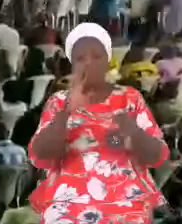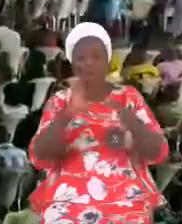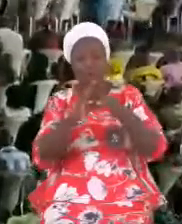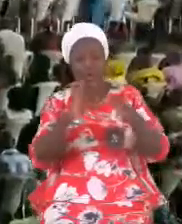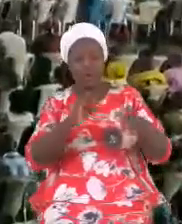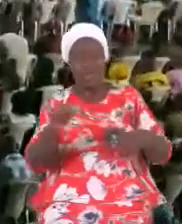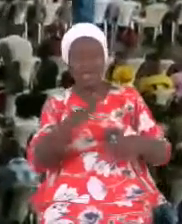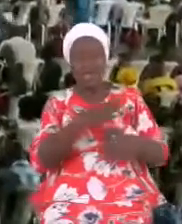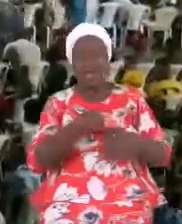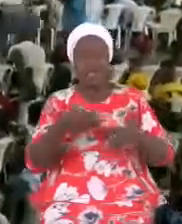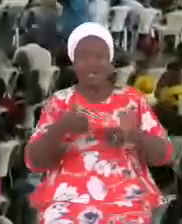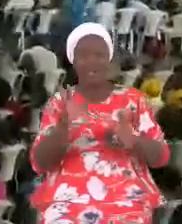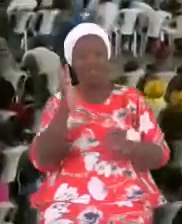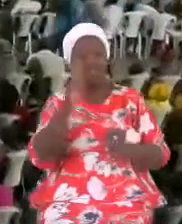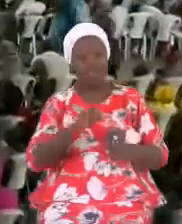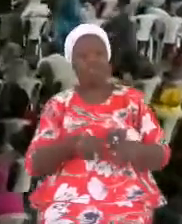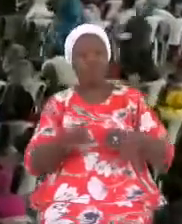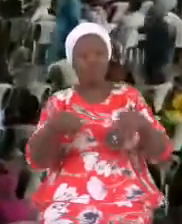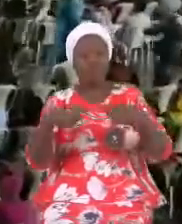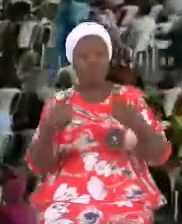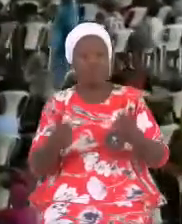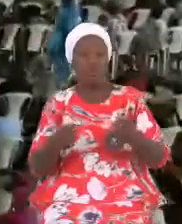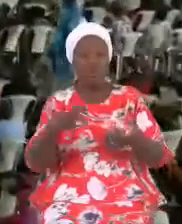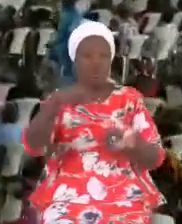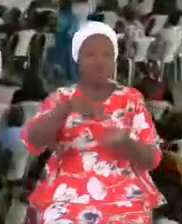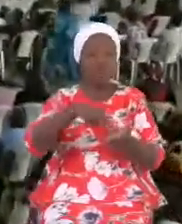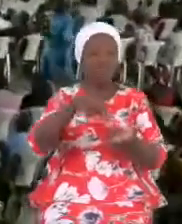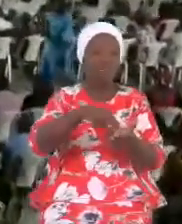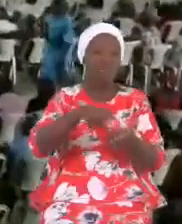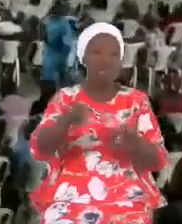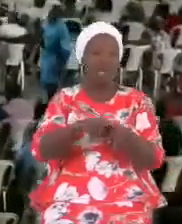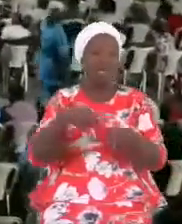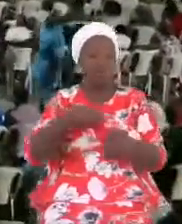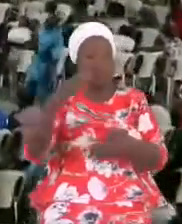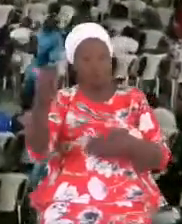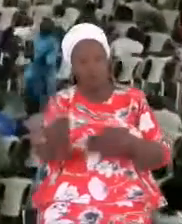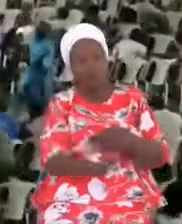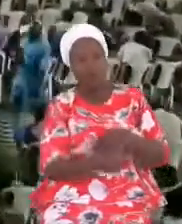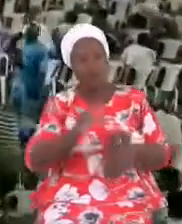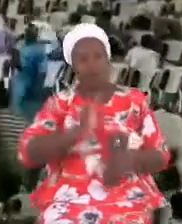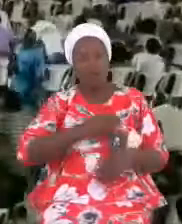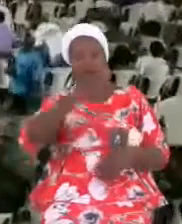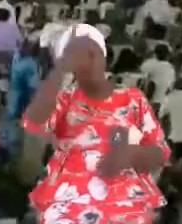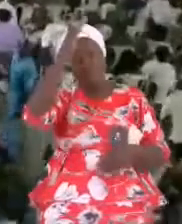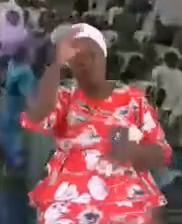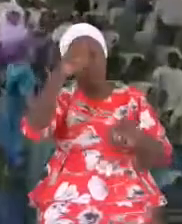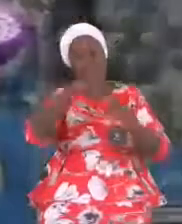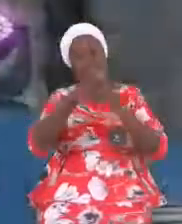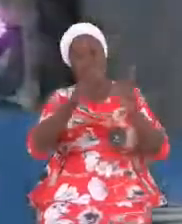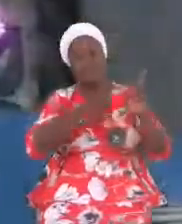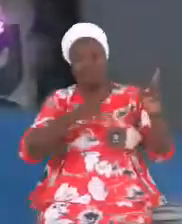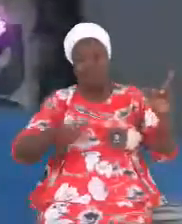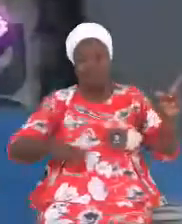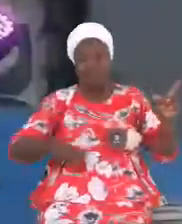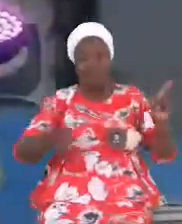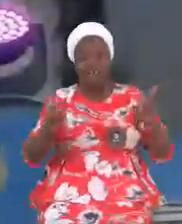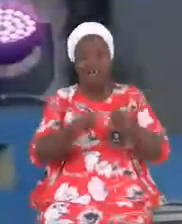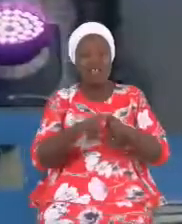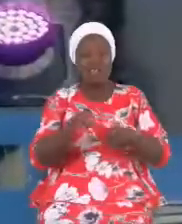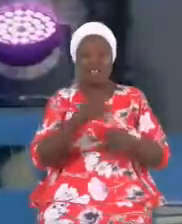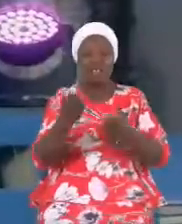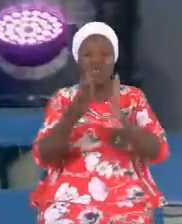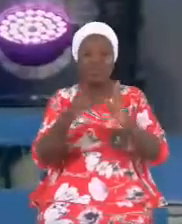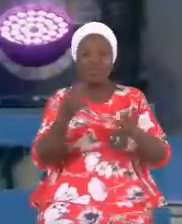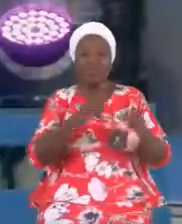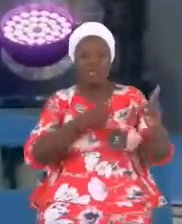go. Let's rise up as we welcome our Father in the Lord, as the servant of the Lord,